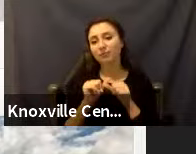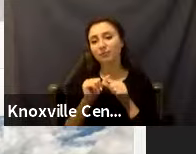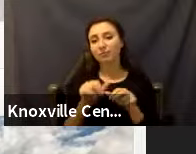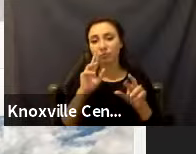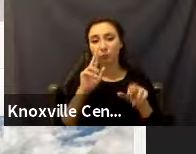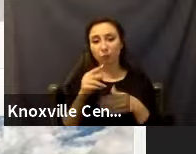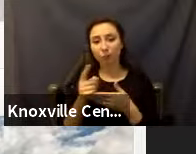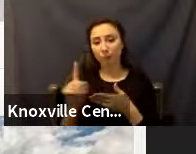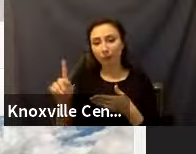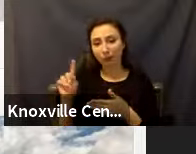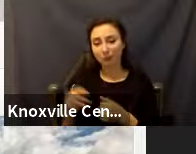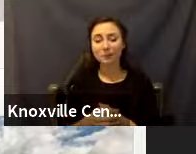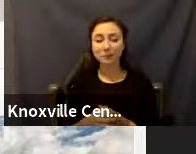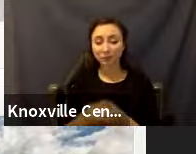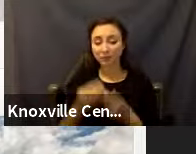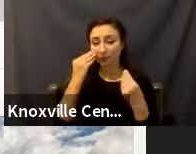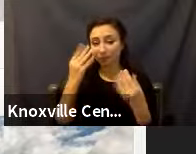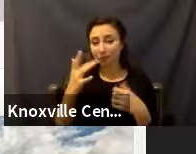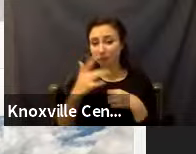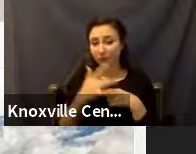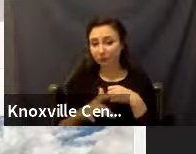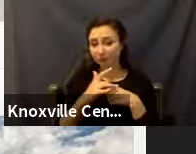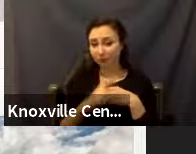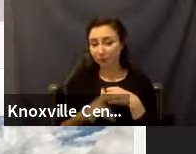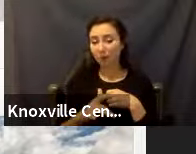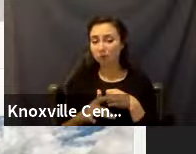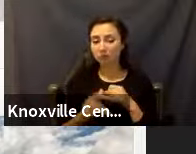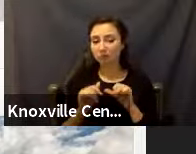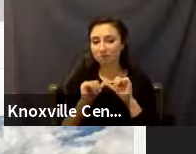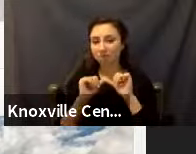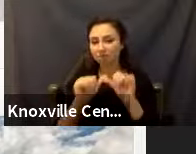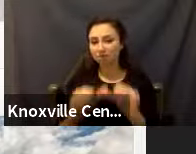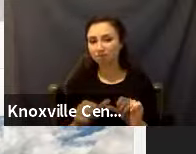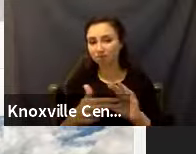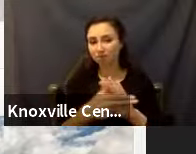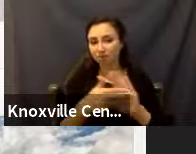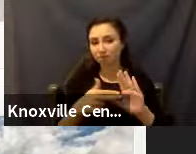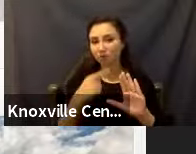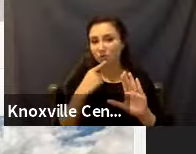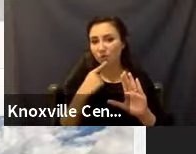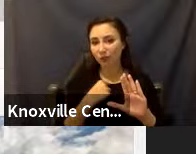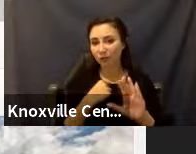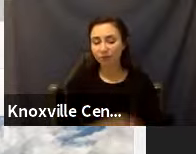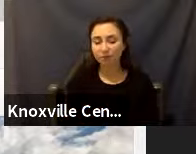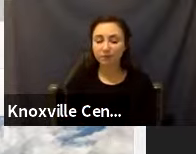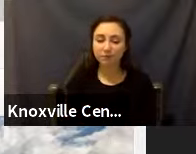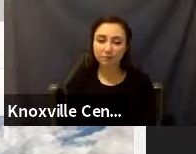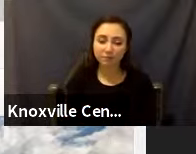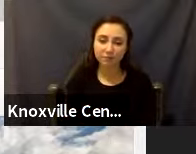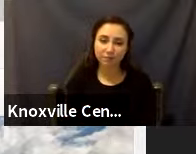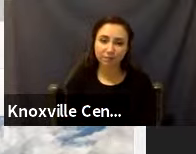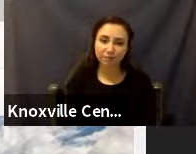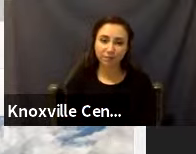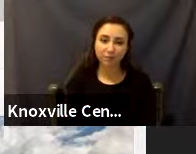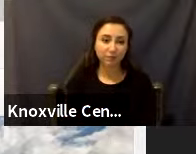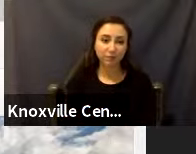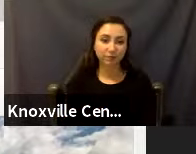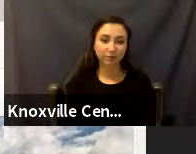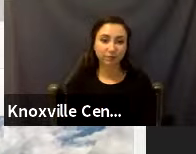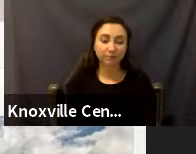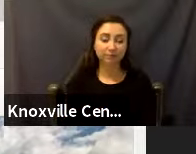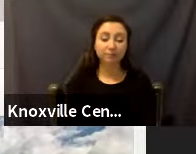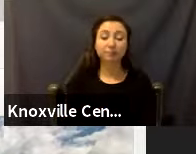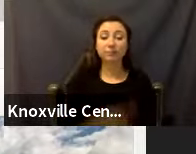week. The information available leads us to continue to represent this benchmark as red. Under our supplemental